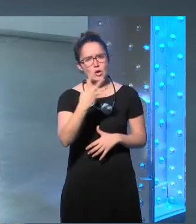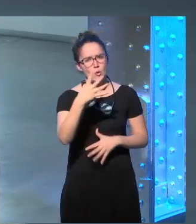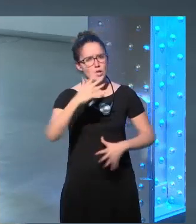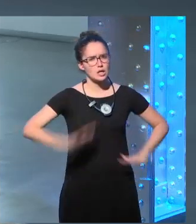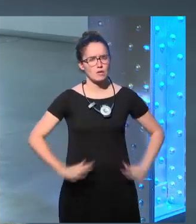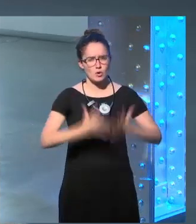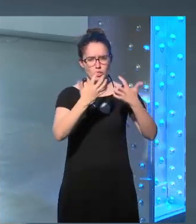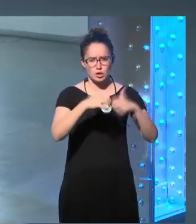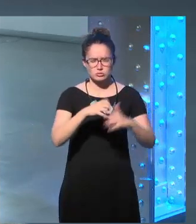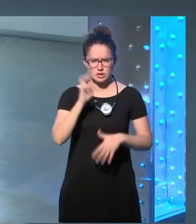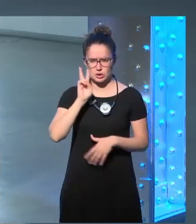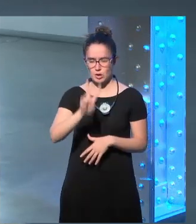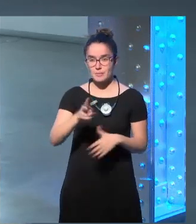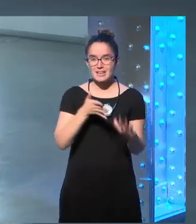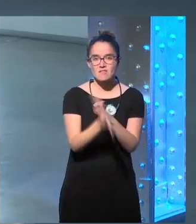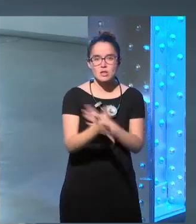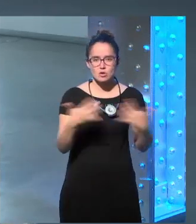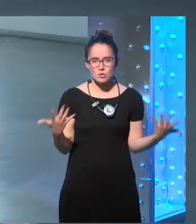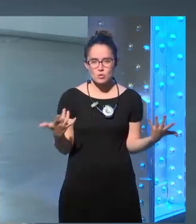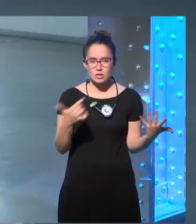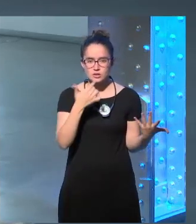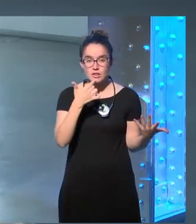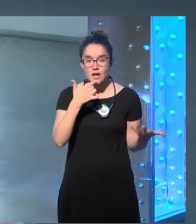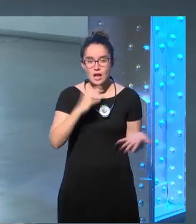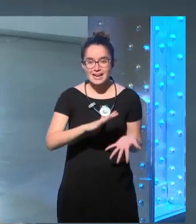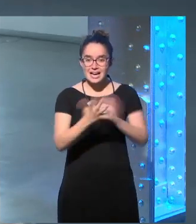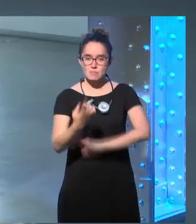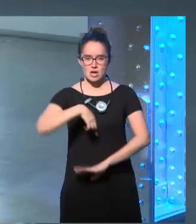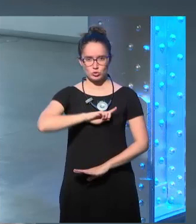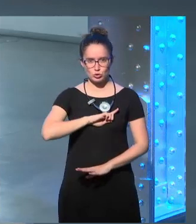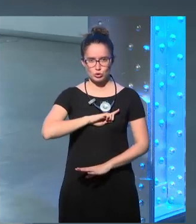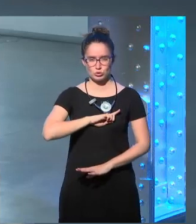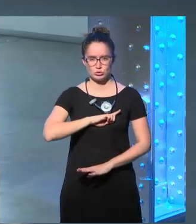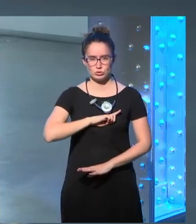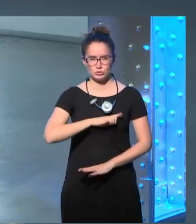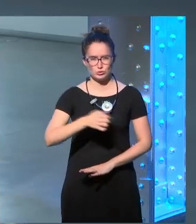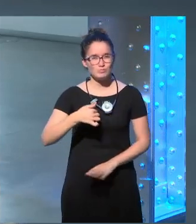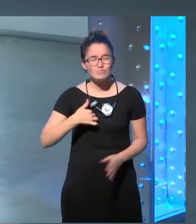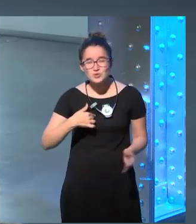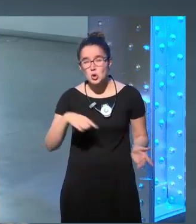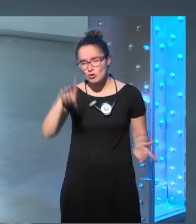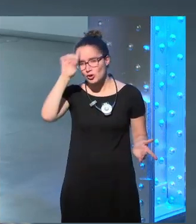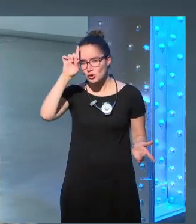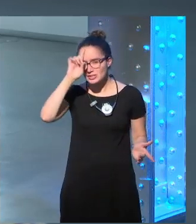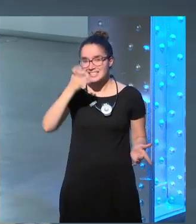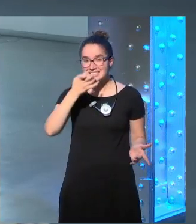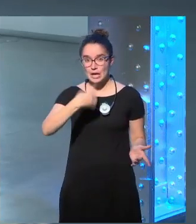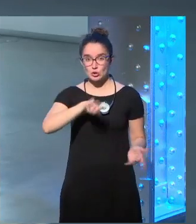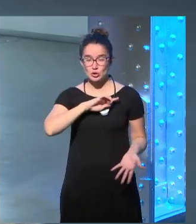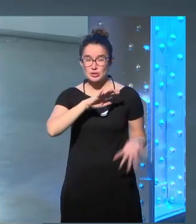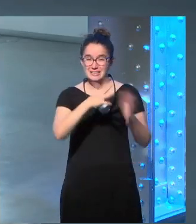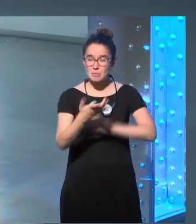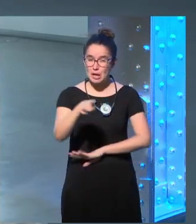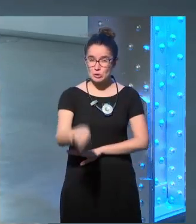fourth industrial revolution. If some people say that it changes us, but I'm not so